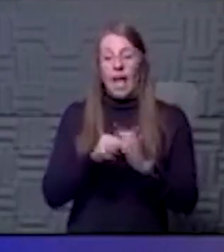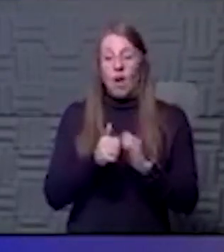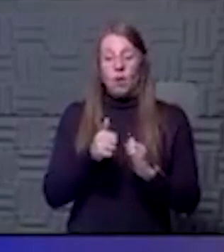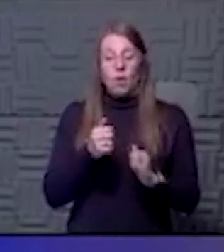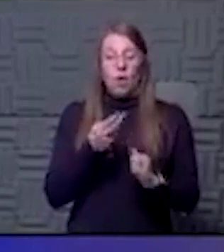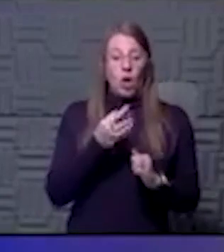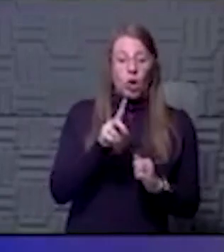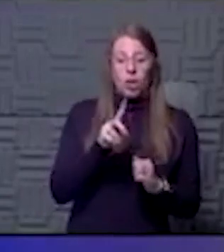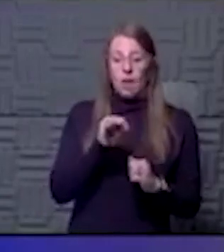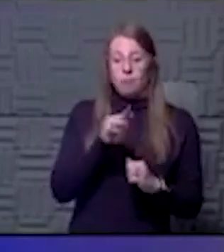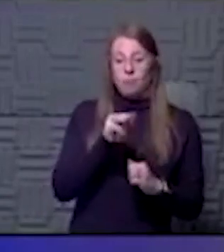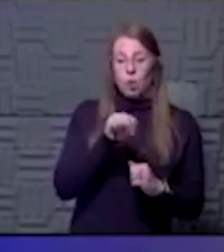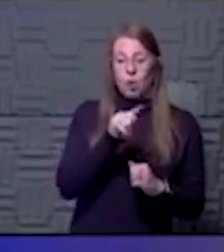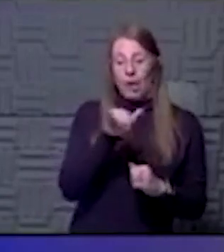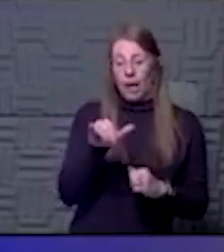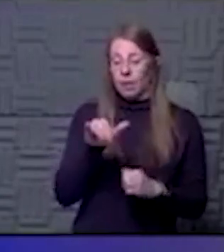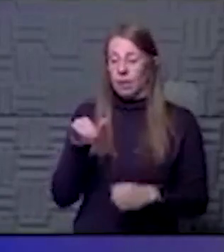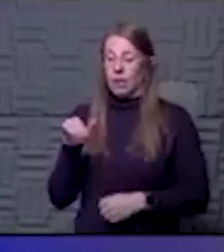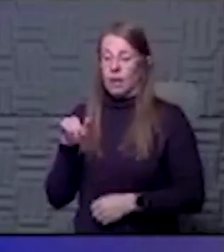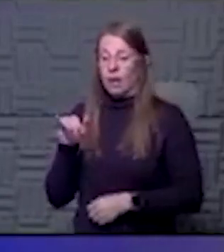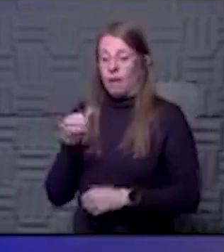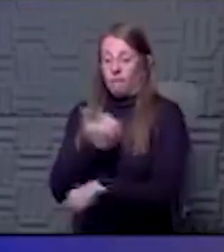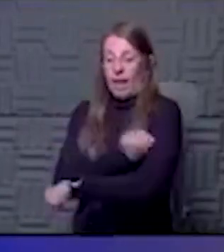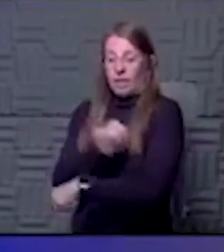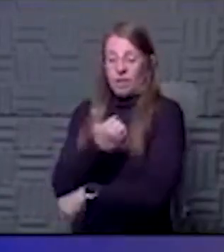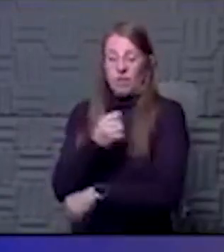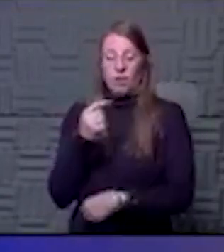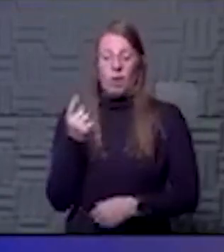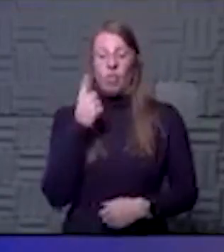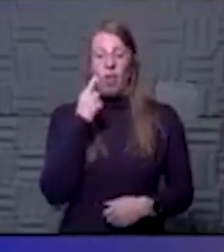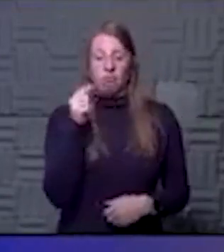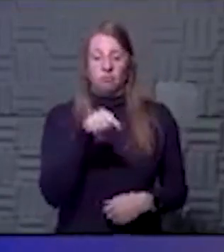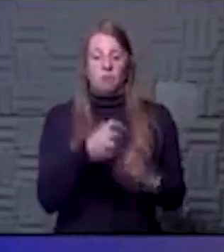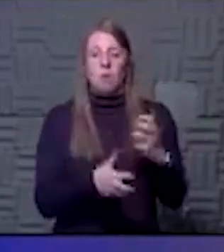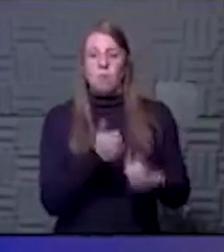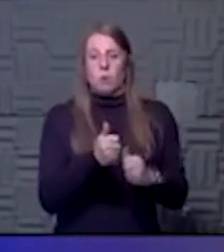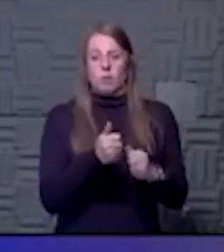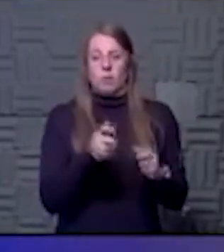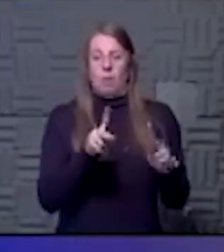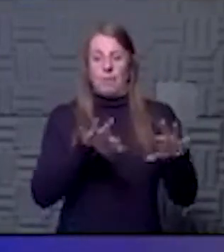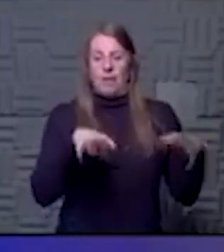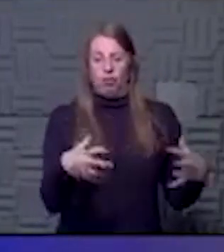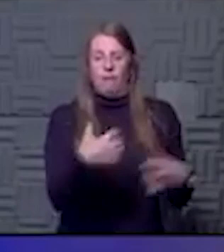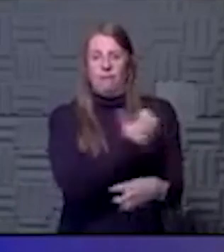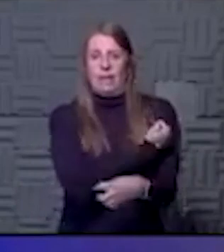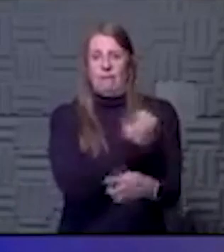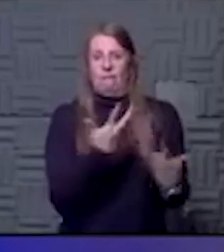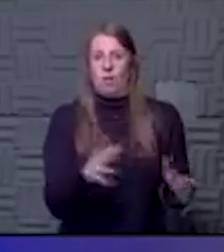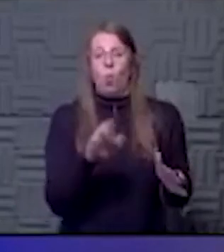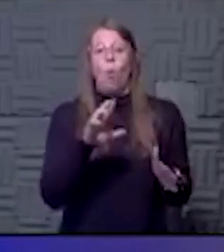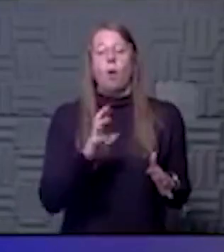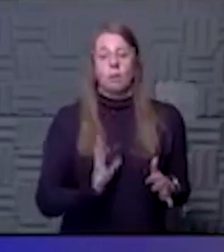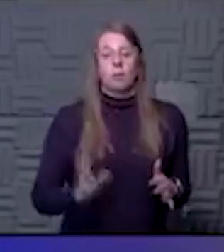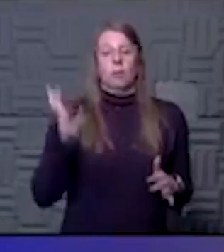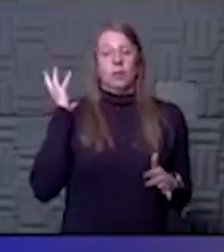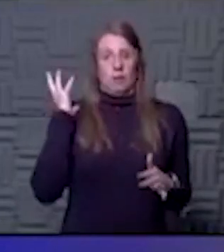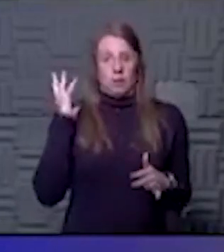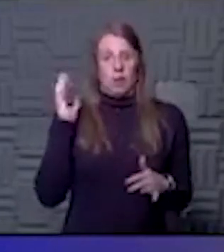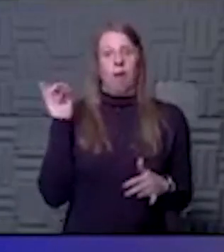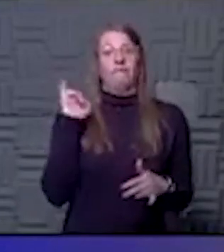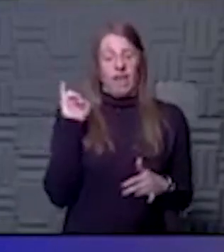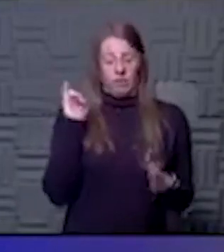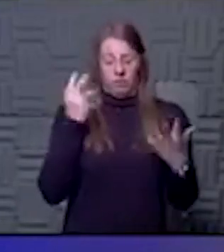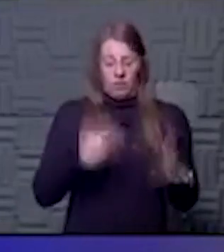immunity? So again, traditionally we thought of herd immunity as most of the population that is either vaccinated or had the infection and